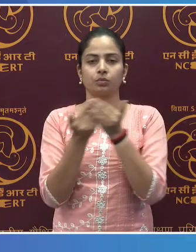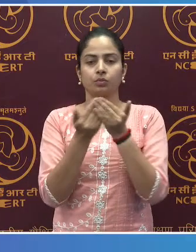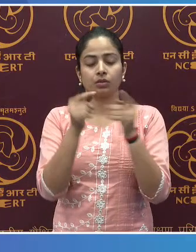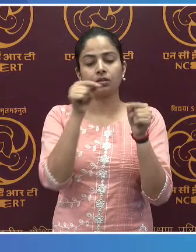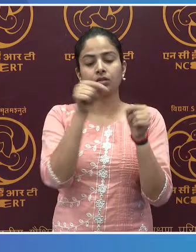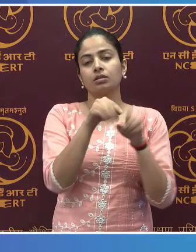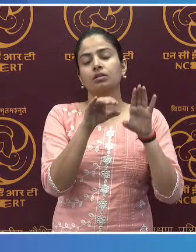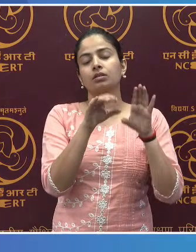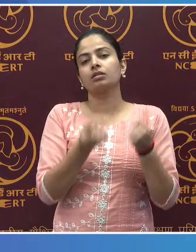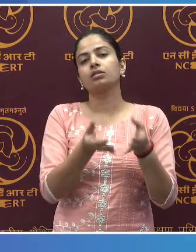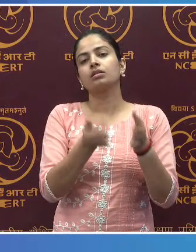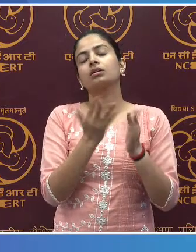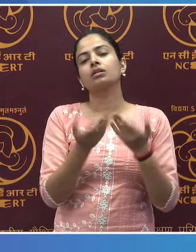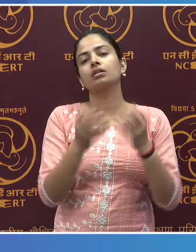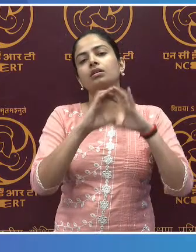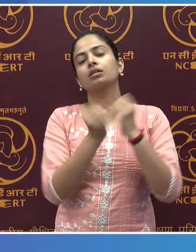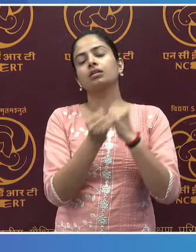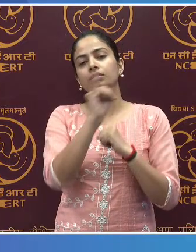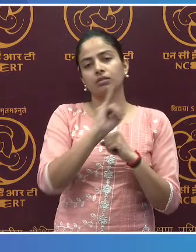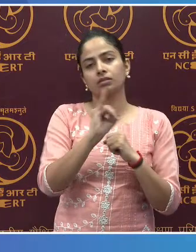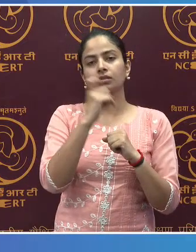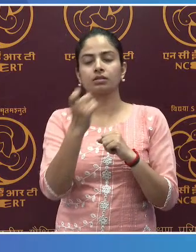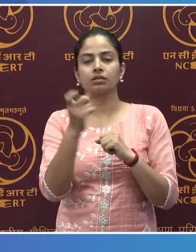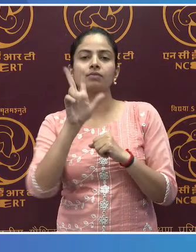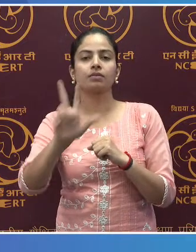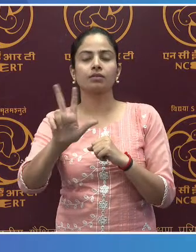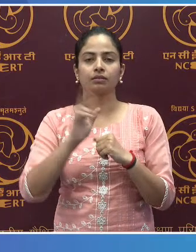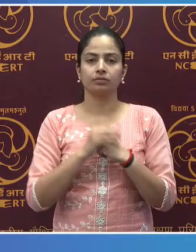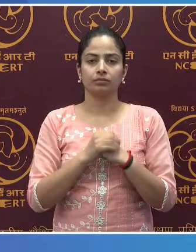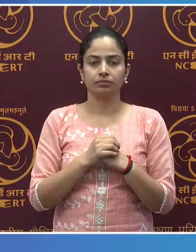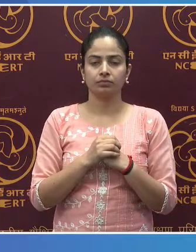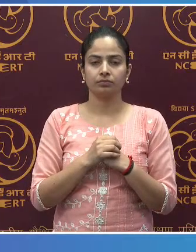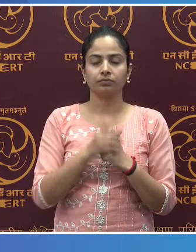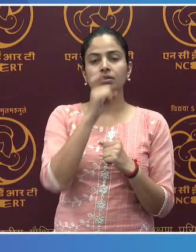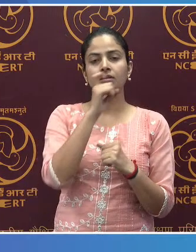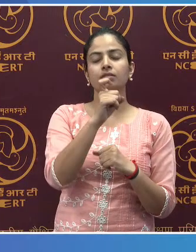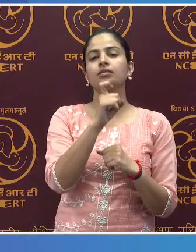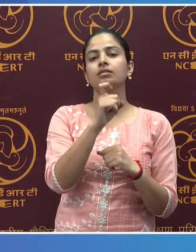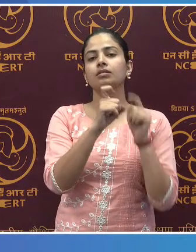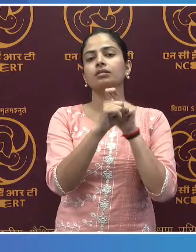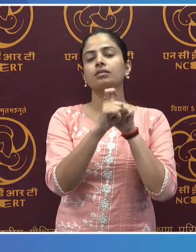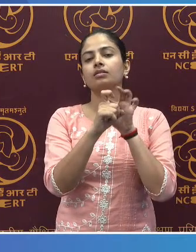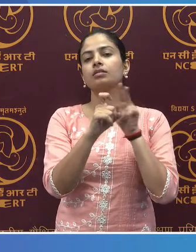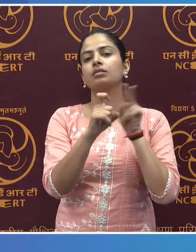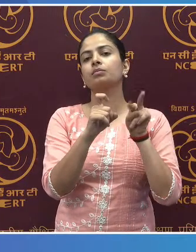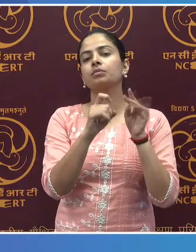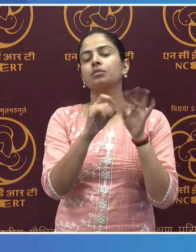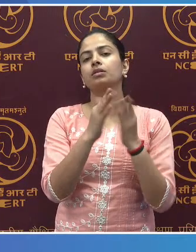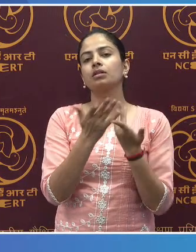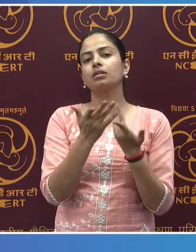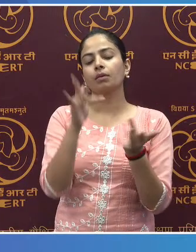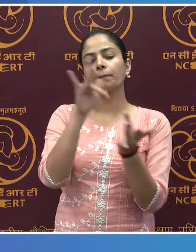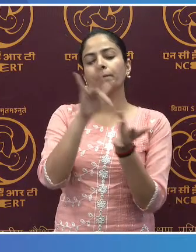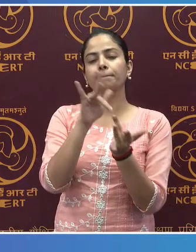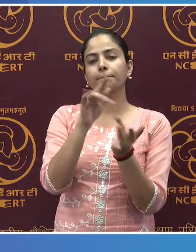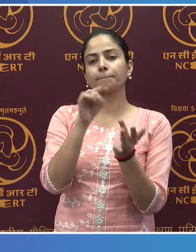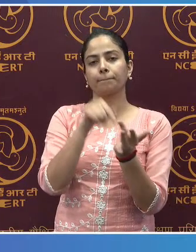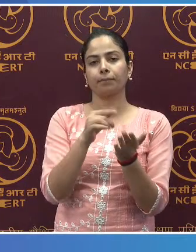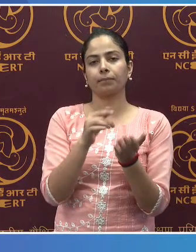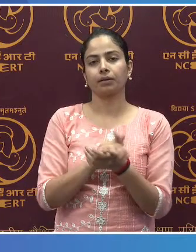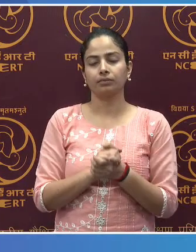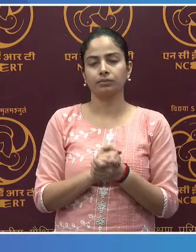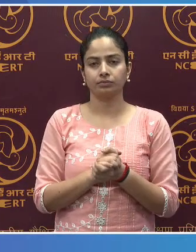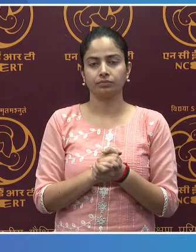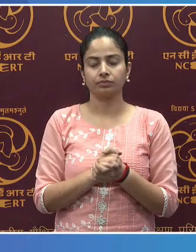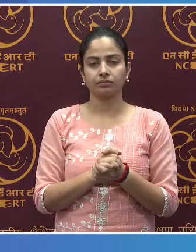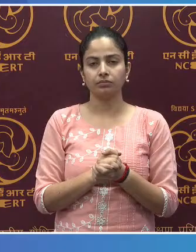from the class 6, that's 7 and 8, and the 7th is the middle grade of the middle stage. So,